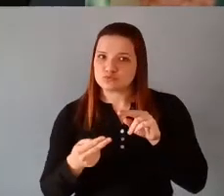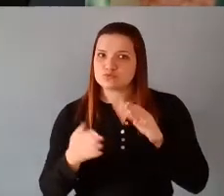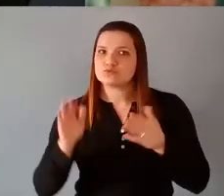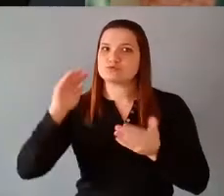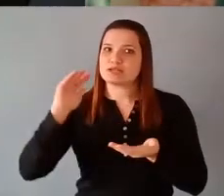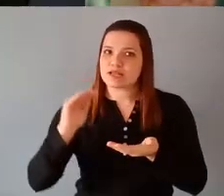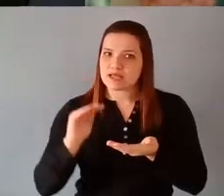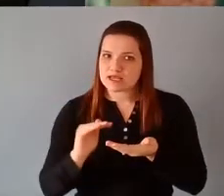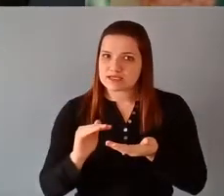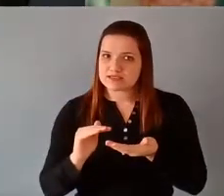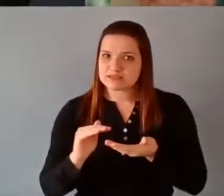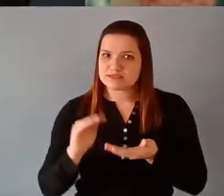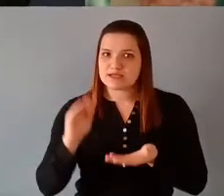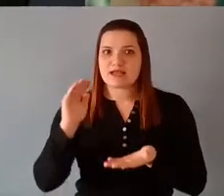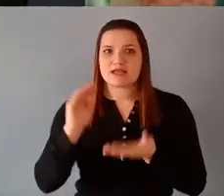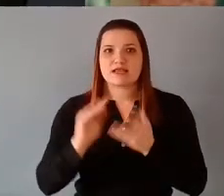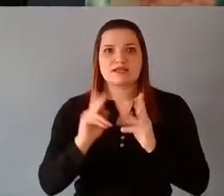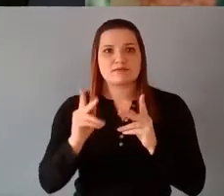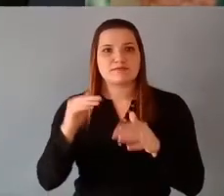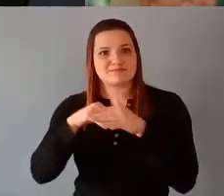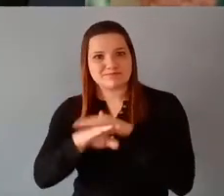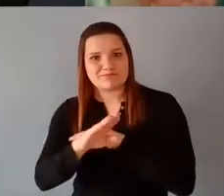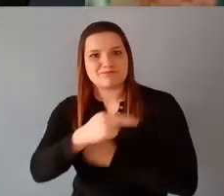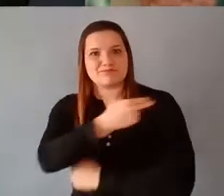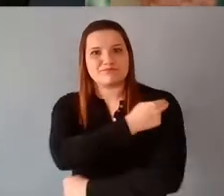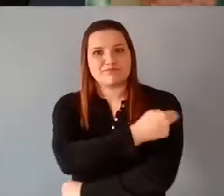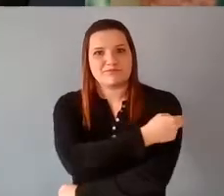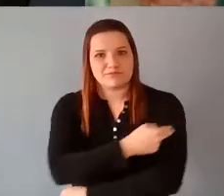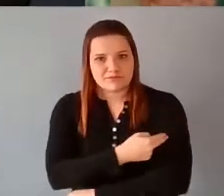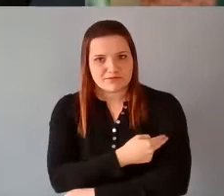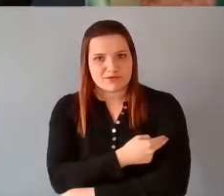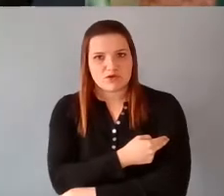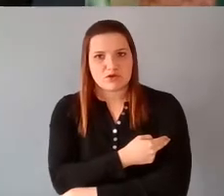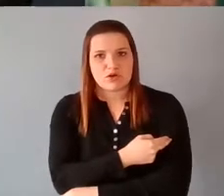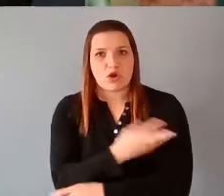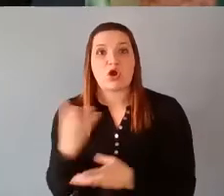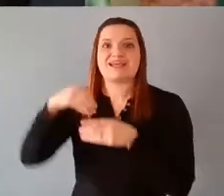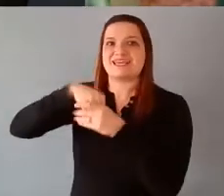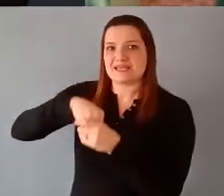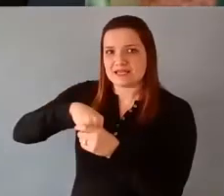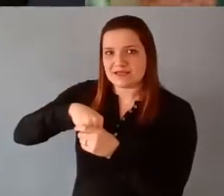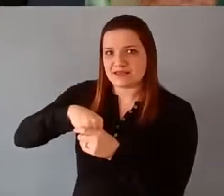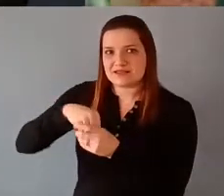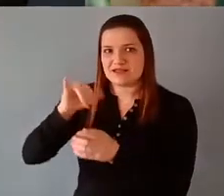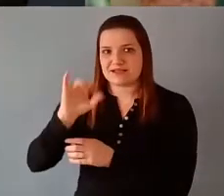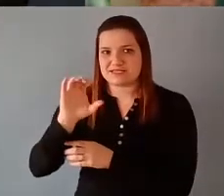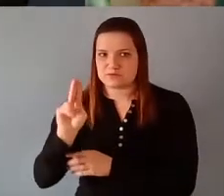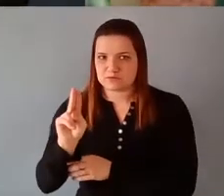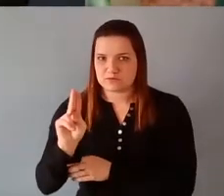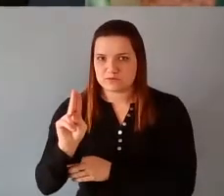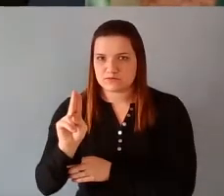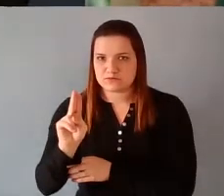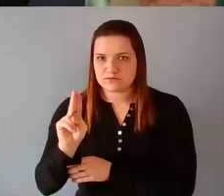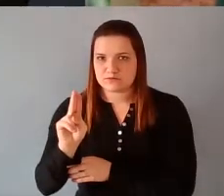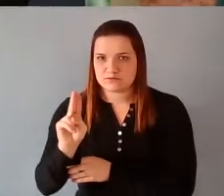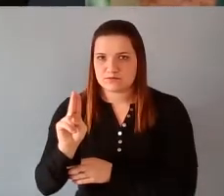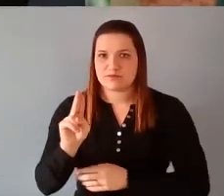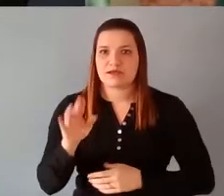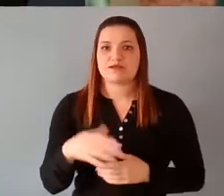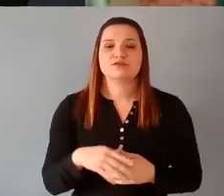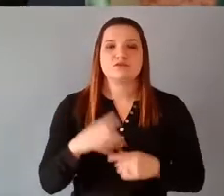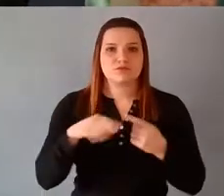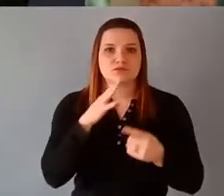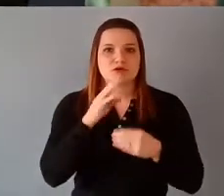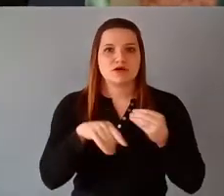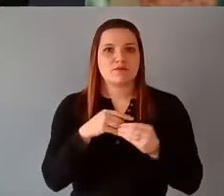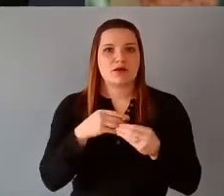being hospitalized actually end up in intensive care. And as I get to the Cuyah Delta numbers, that's